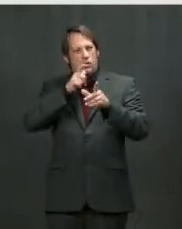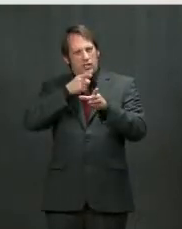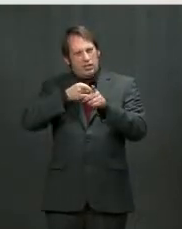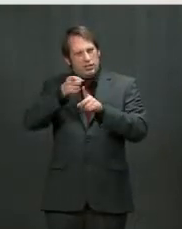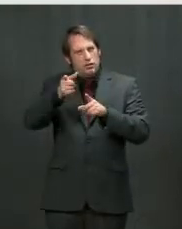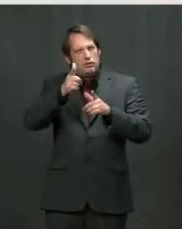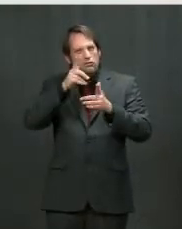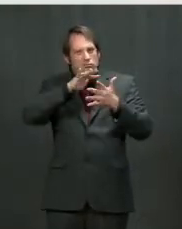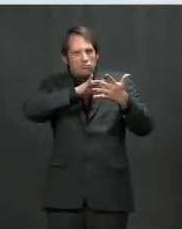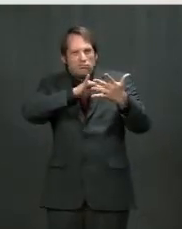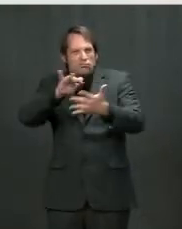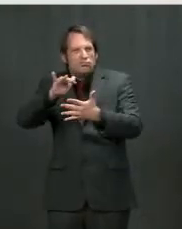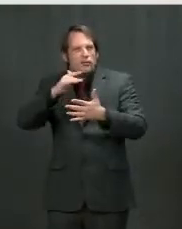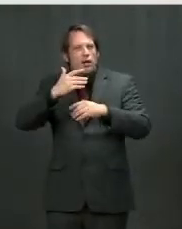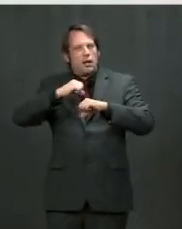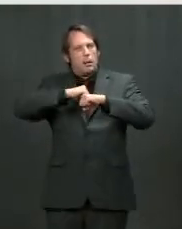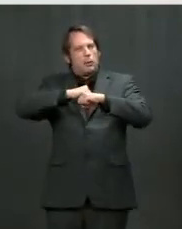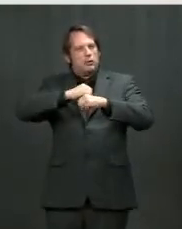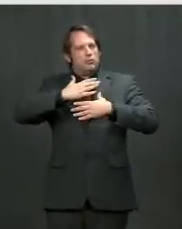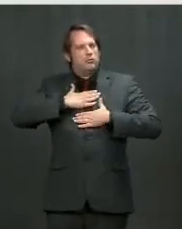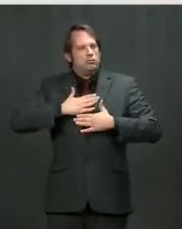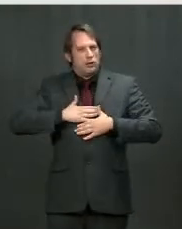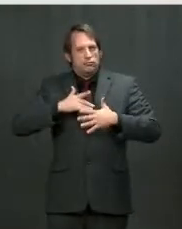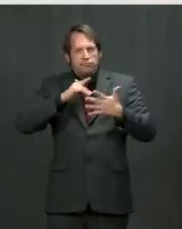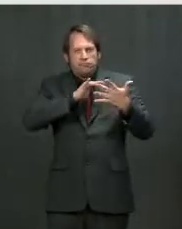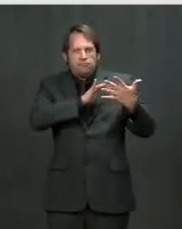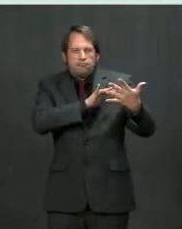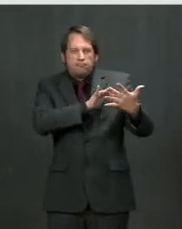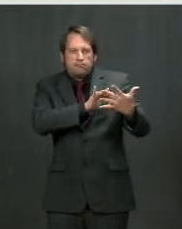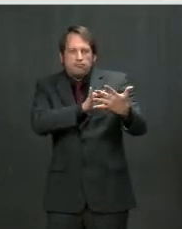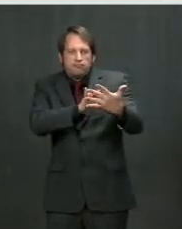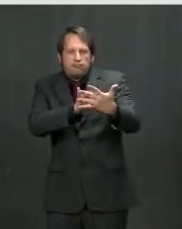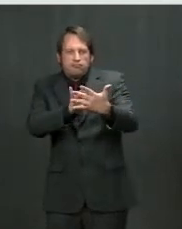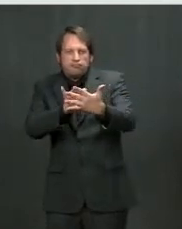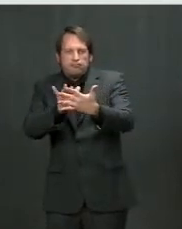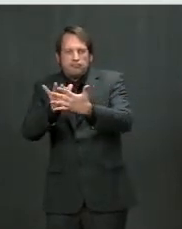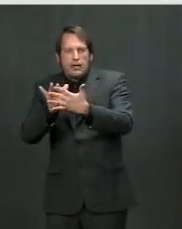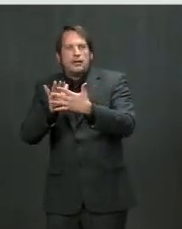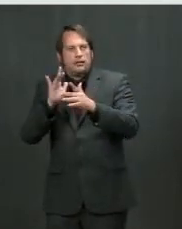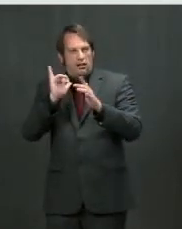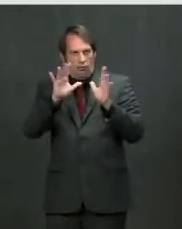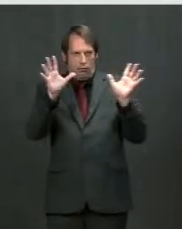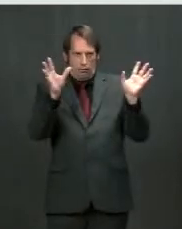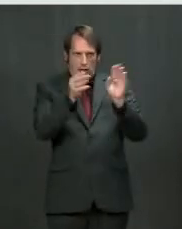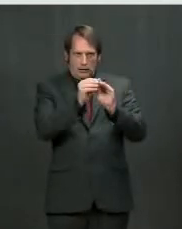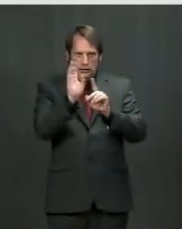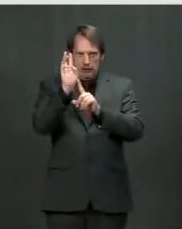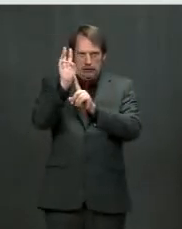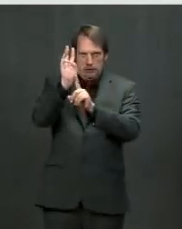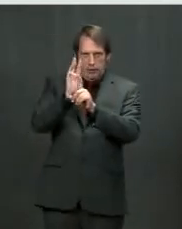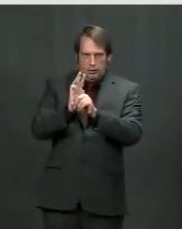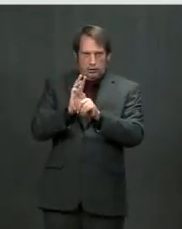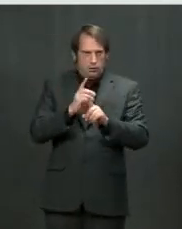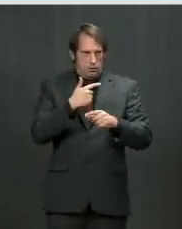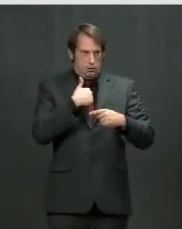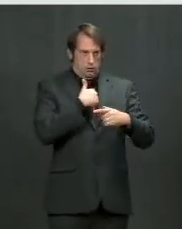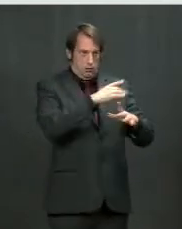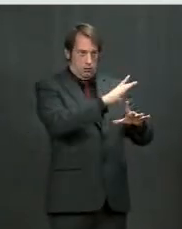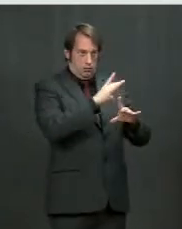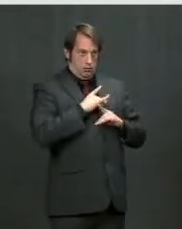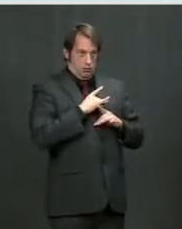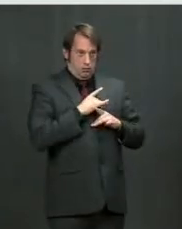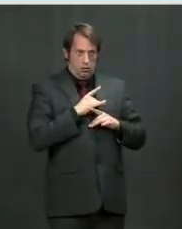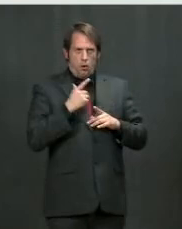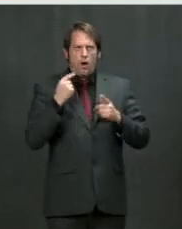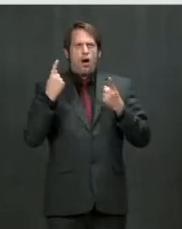and Alex Sette, and they went out to 6 months after infection. I want people to realize that that's at least